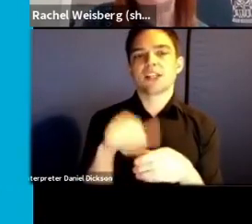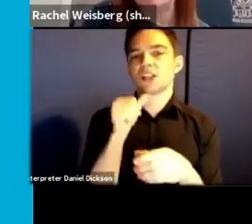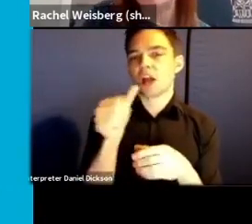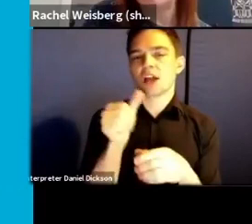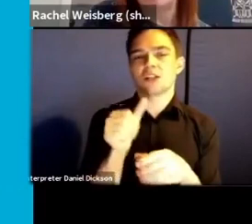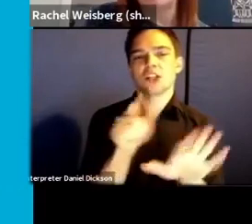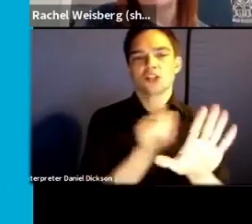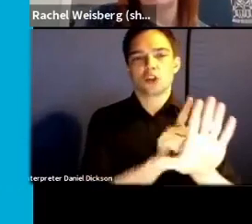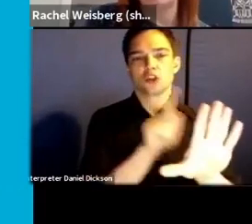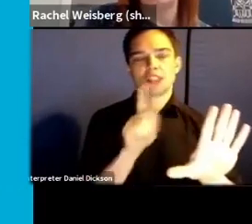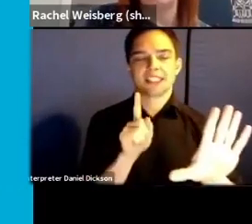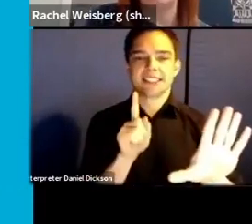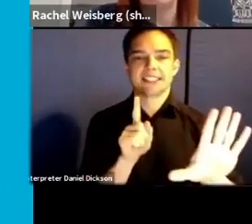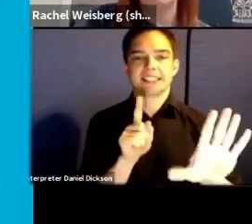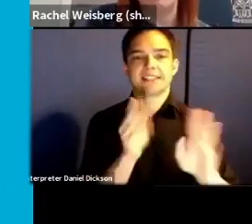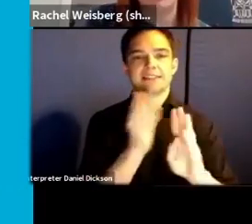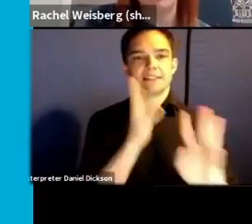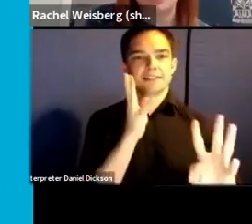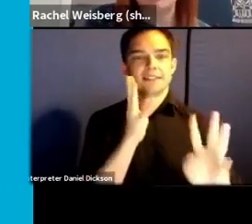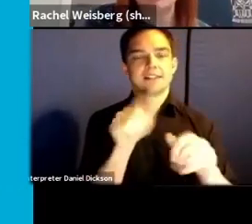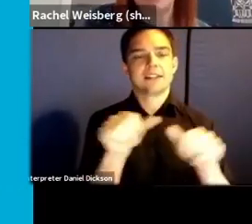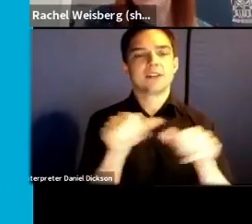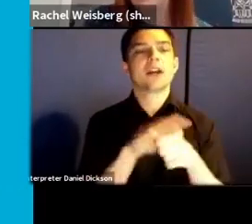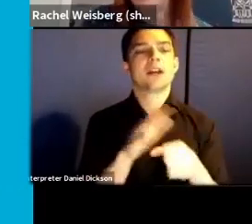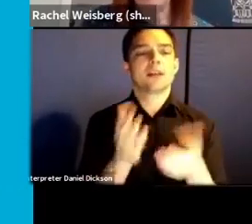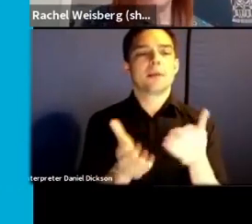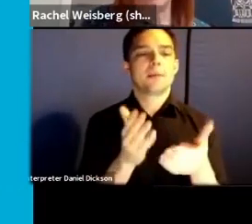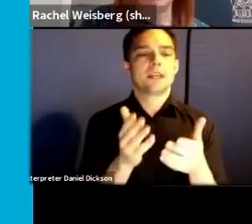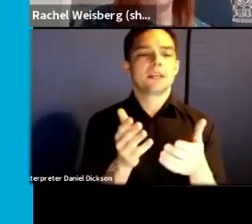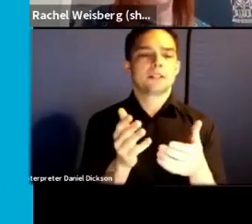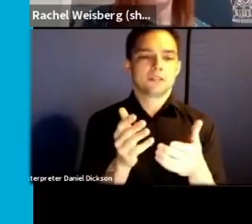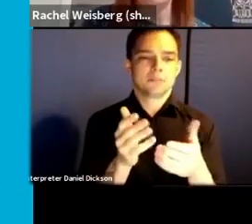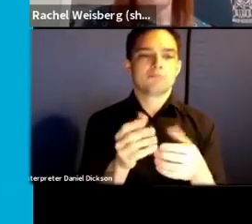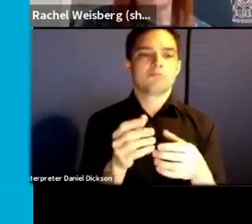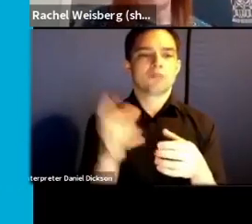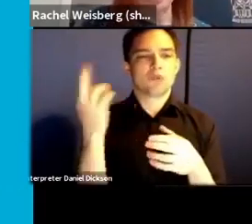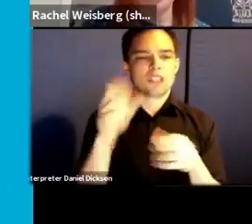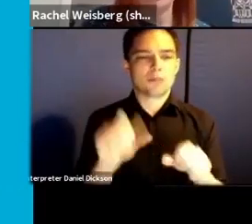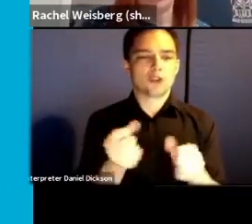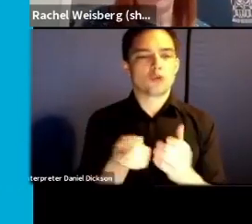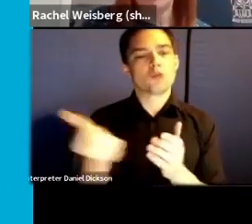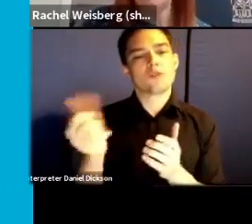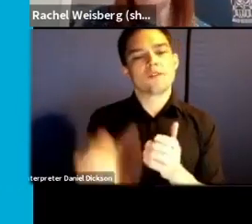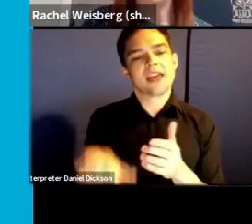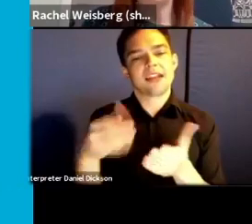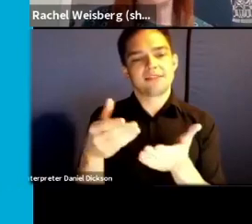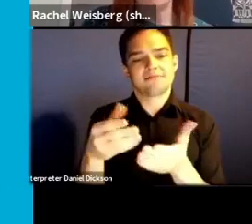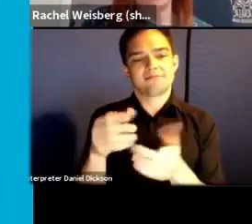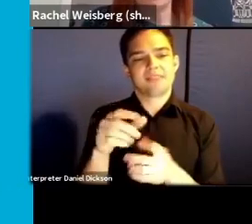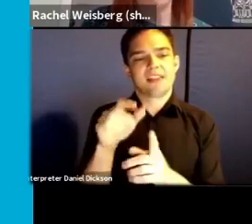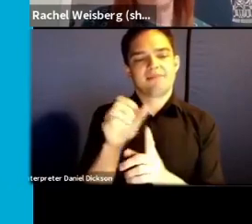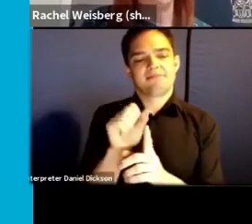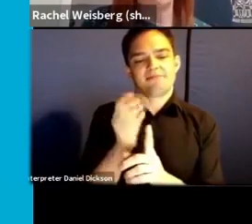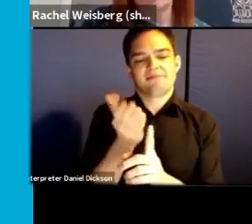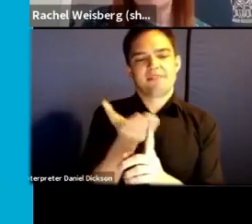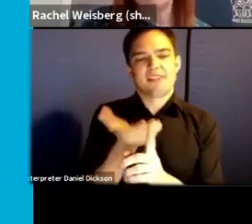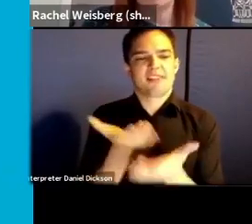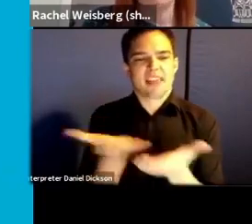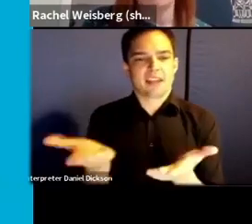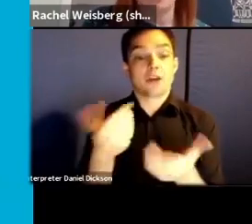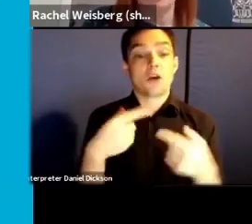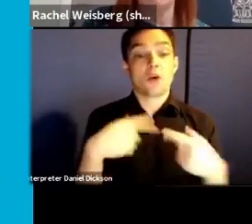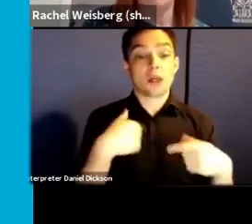area, maybe it's reasonable to remove that. So, silly example, as a lawyer, when I'm in the